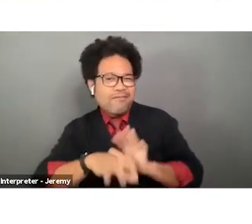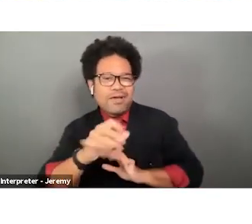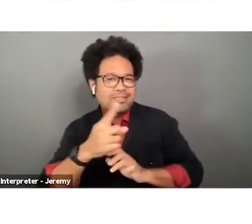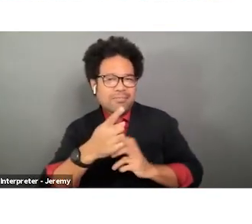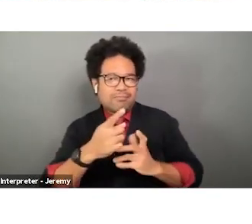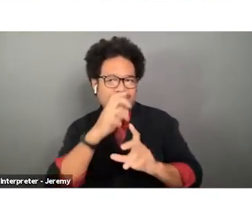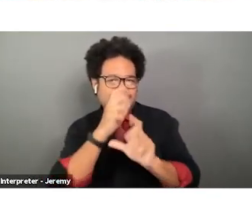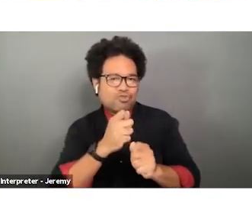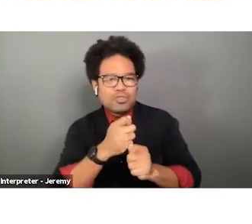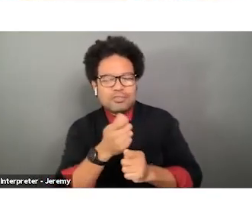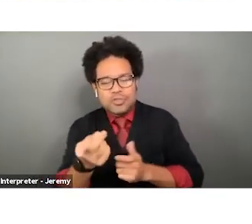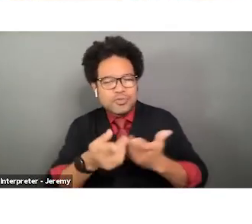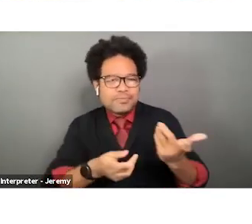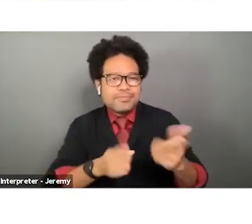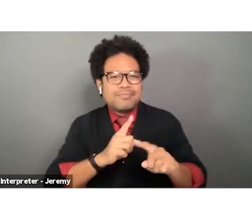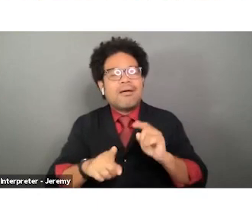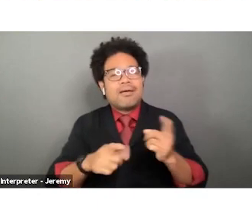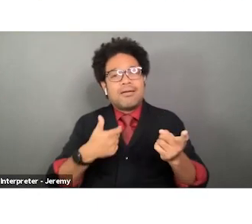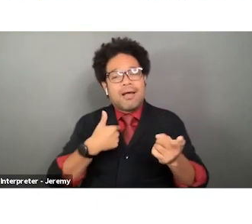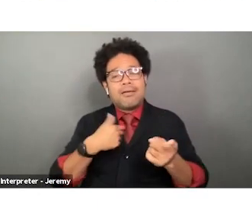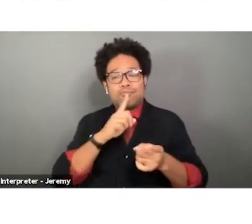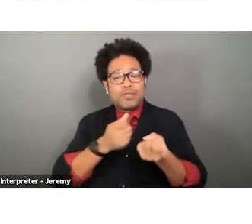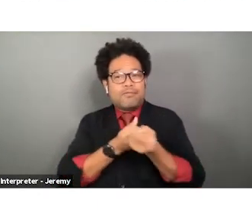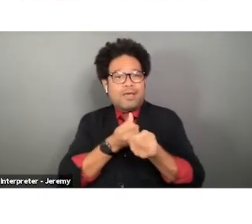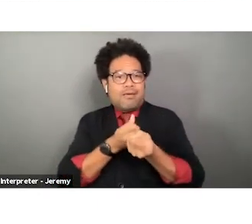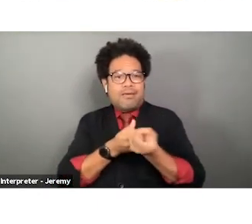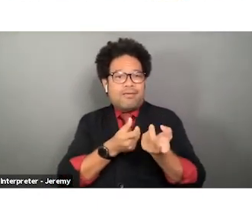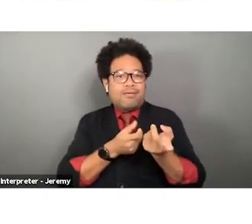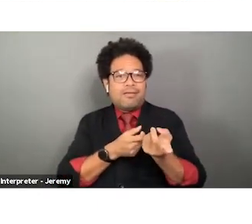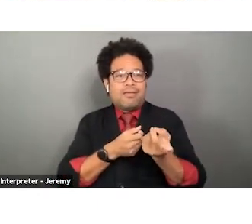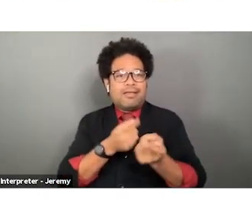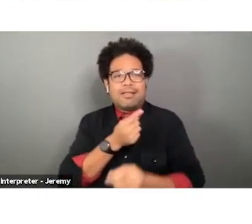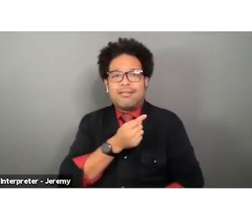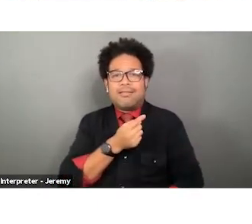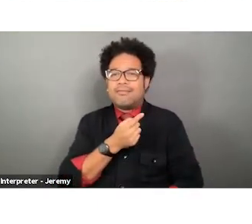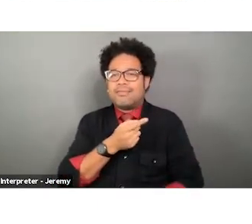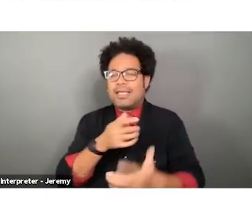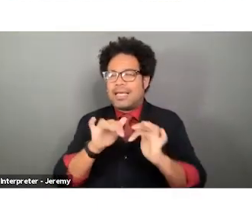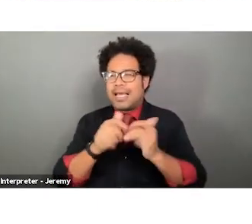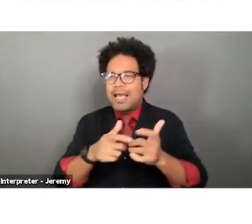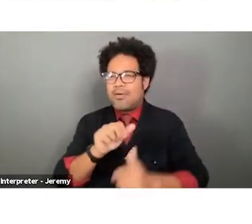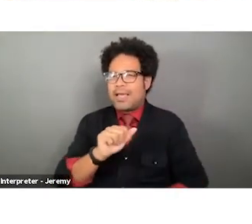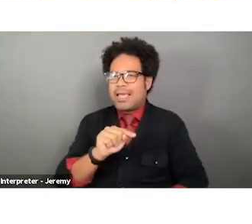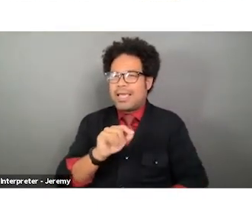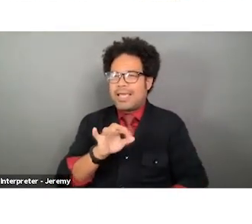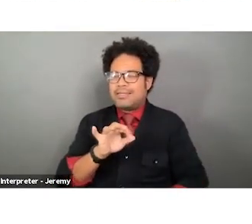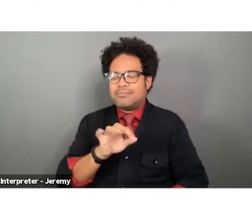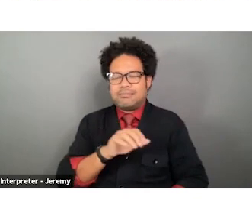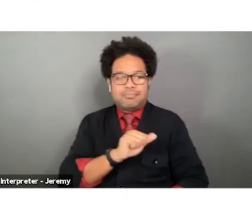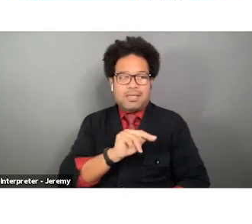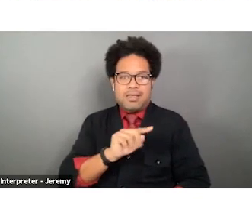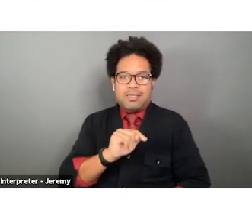them. I am a big fan of the way that Antifa has organized, especially in Europe.